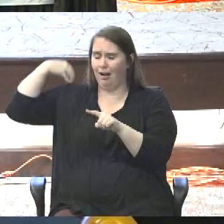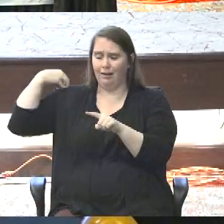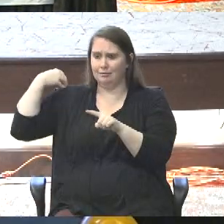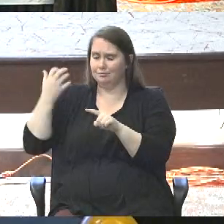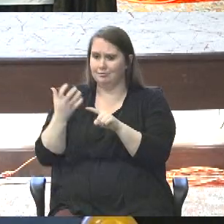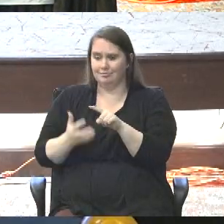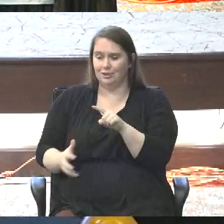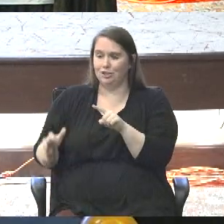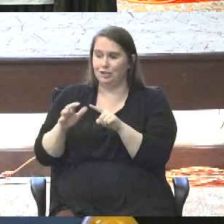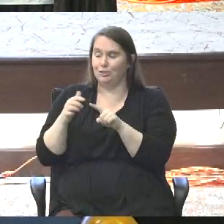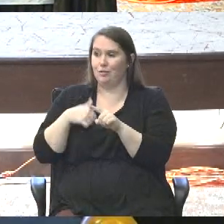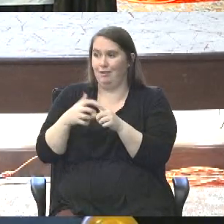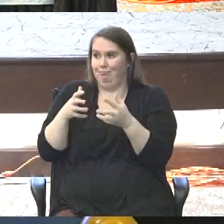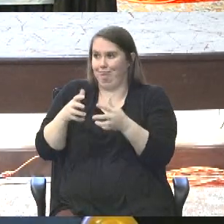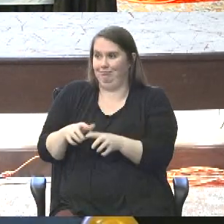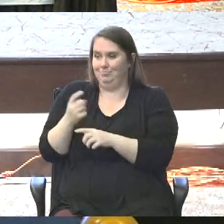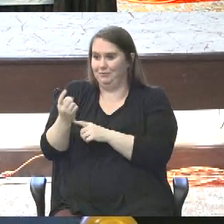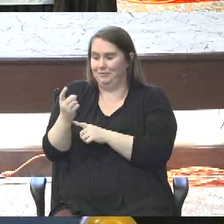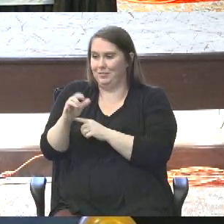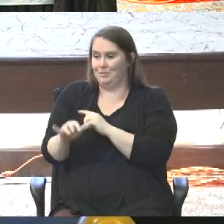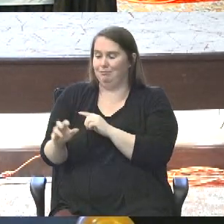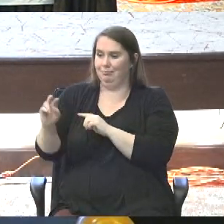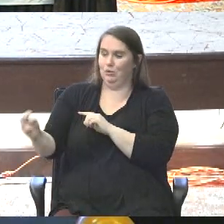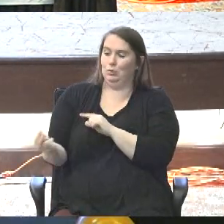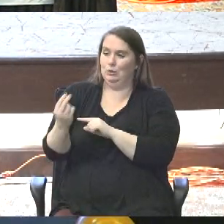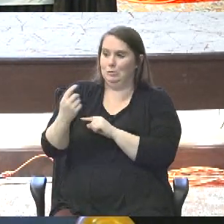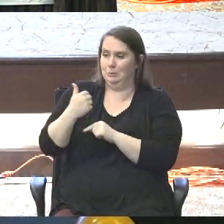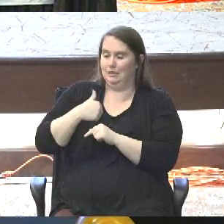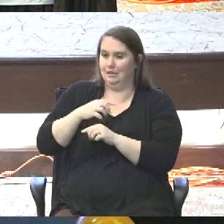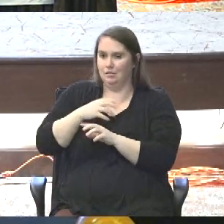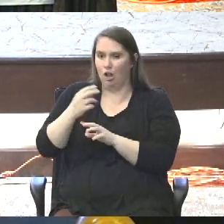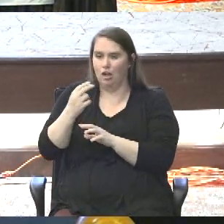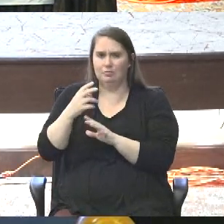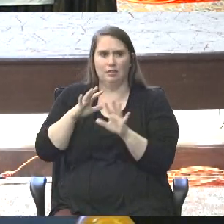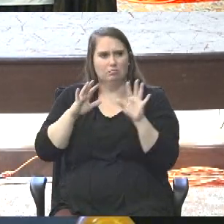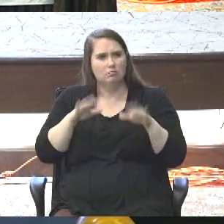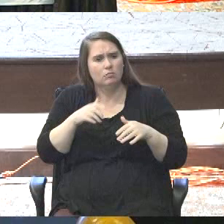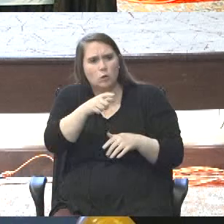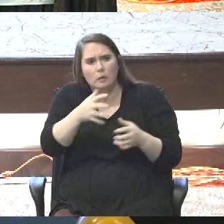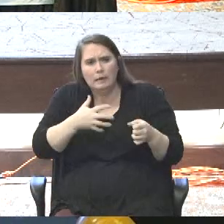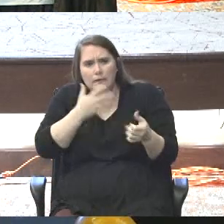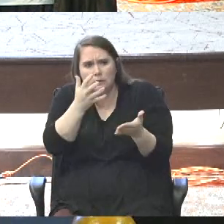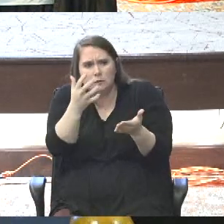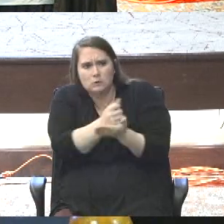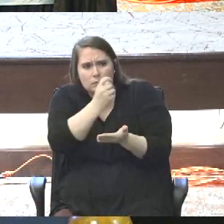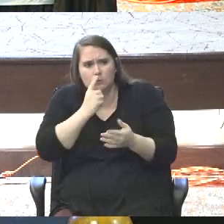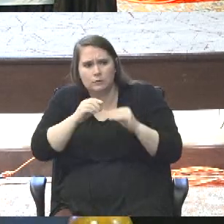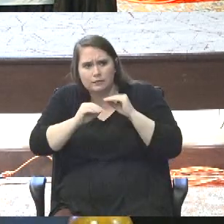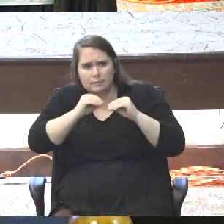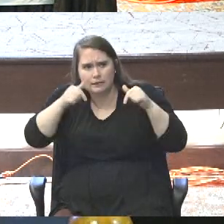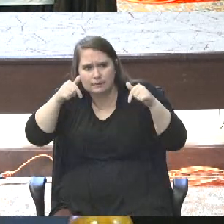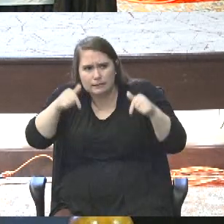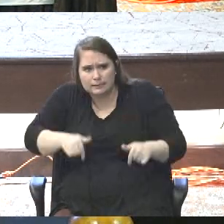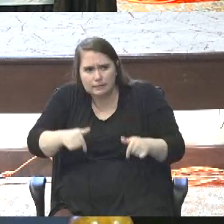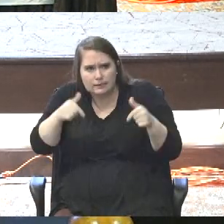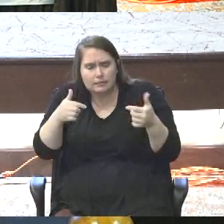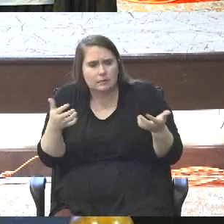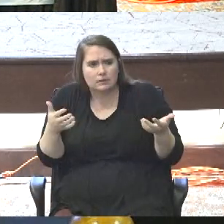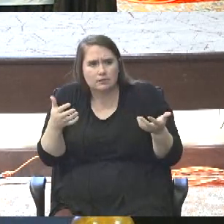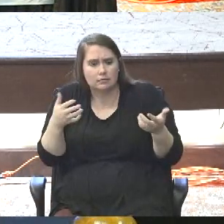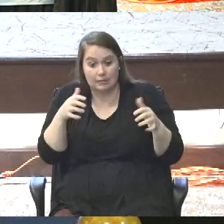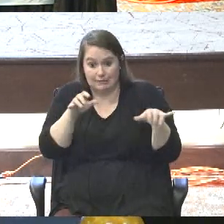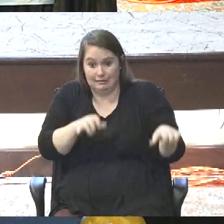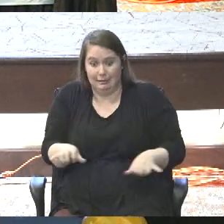know? So I wouldn't want someone turning around on me and being like, you had a chance to change the